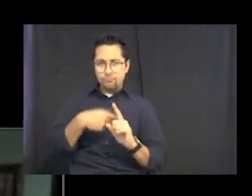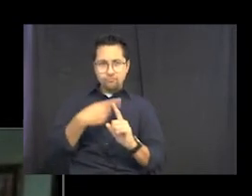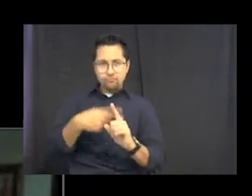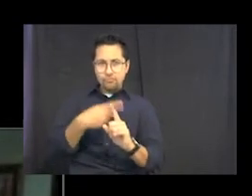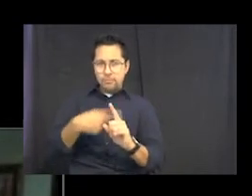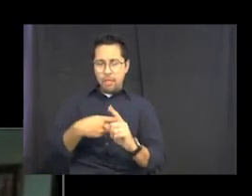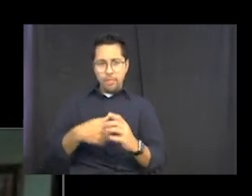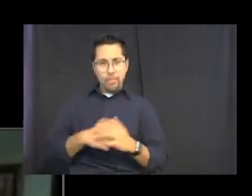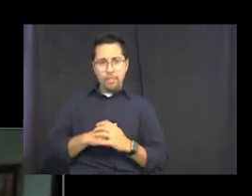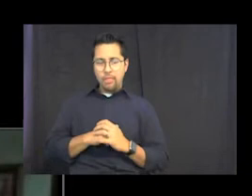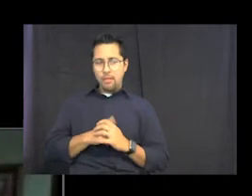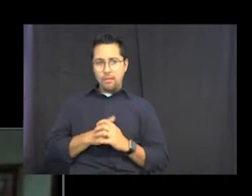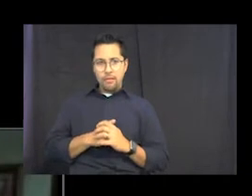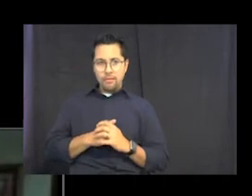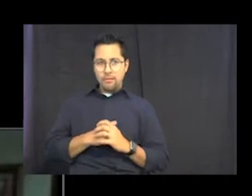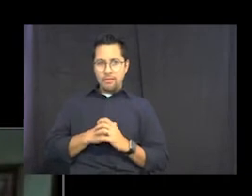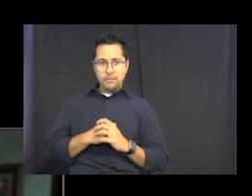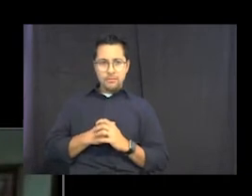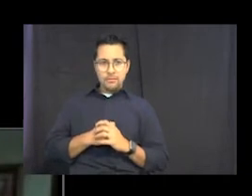Each month.